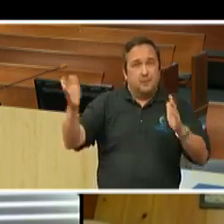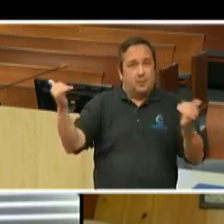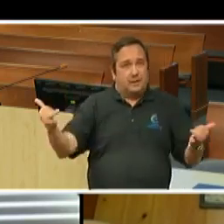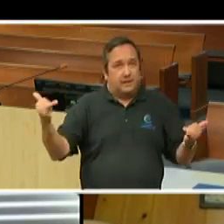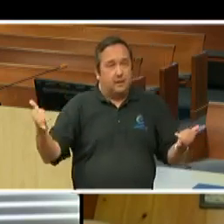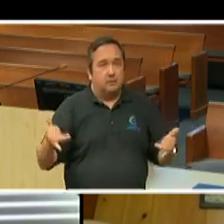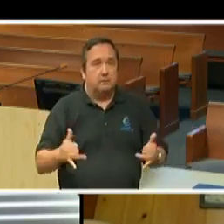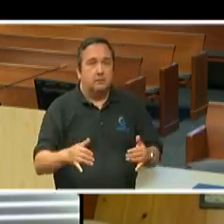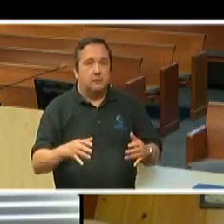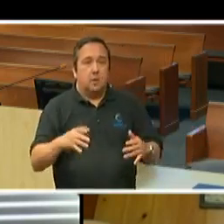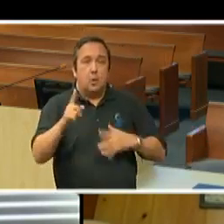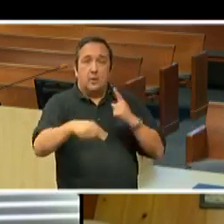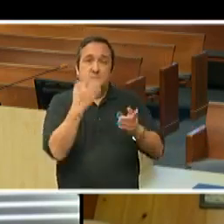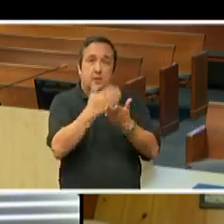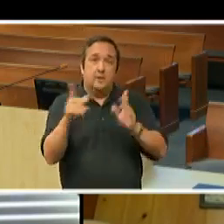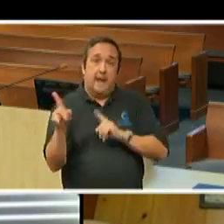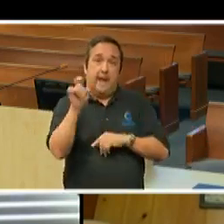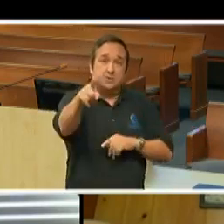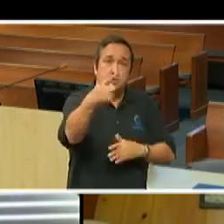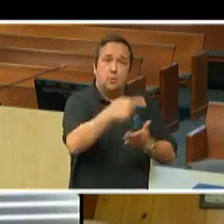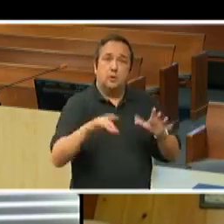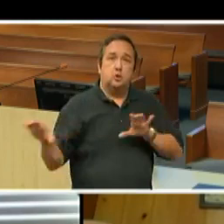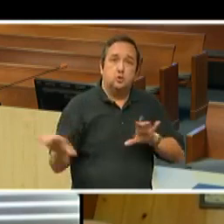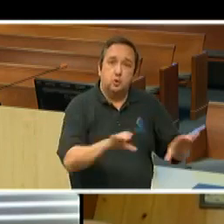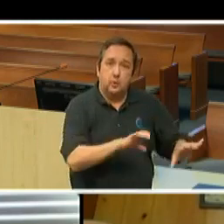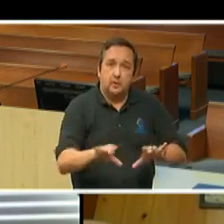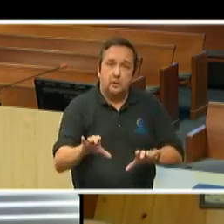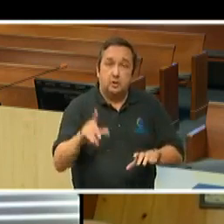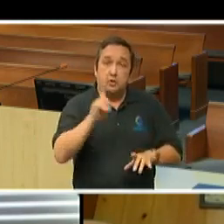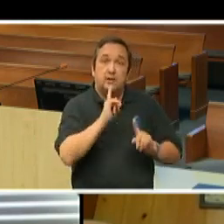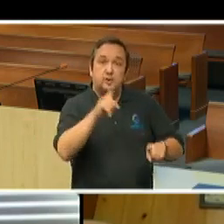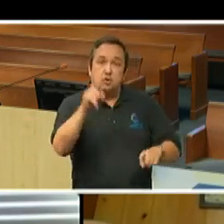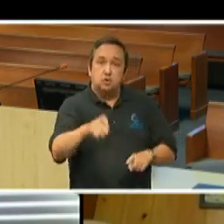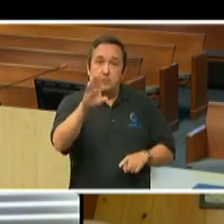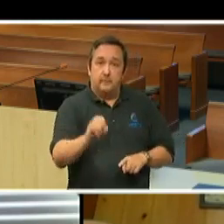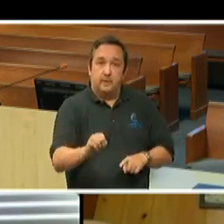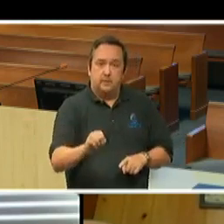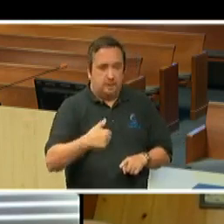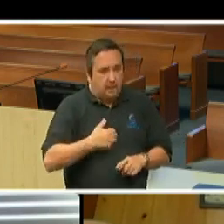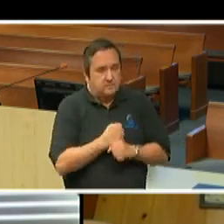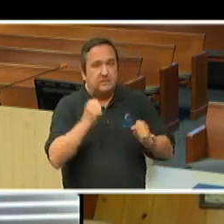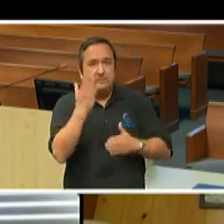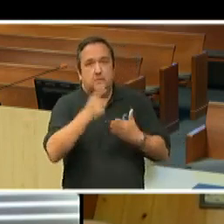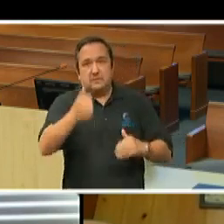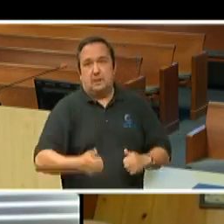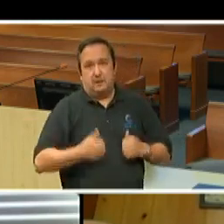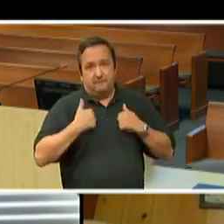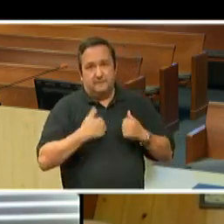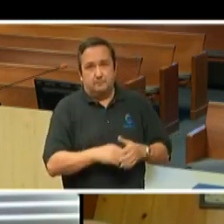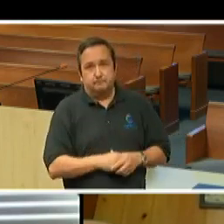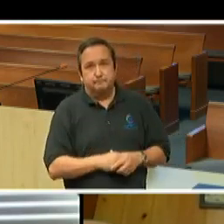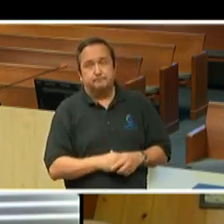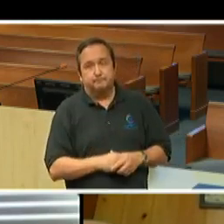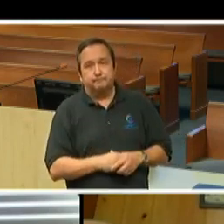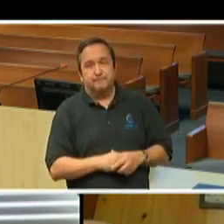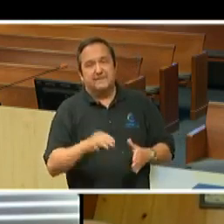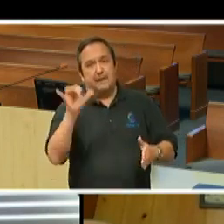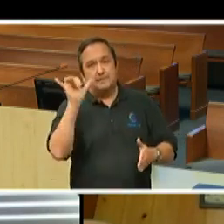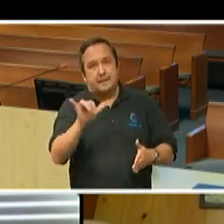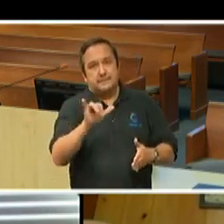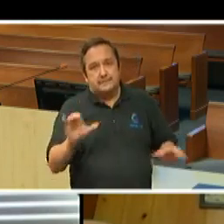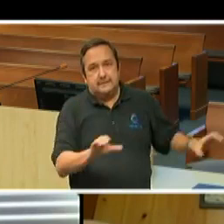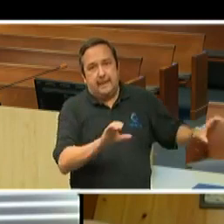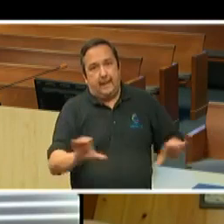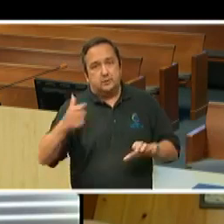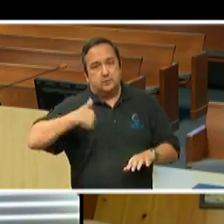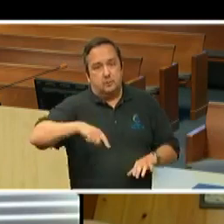when somebody asks you what you're doing, your answer should be, "I'm saving somebody's life." And that's the actions that